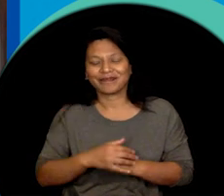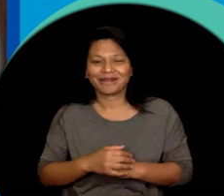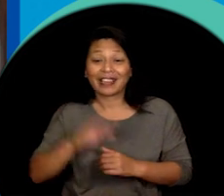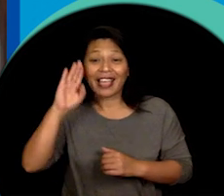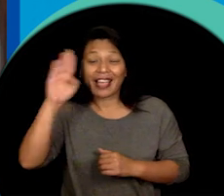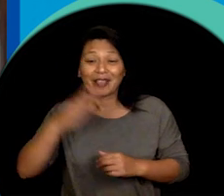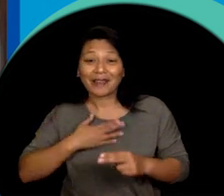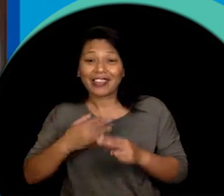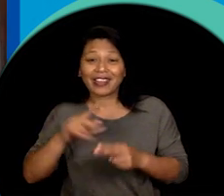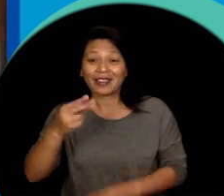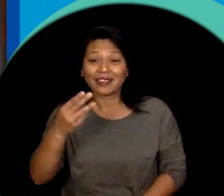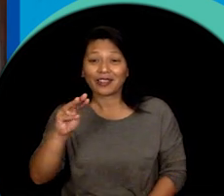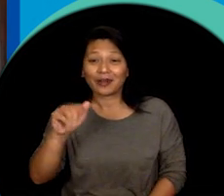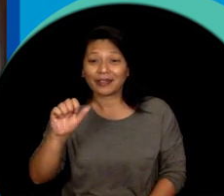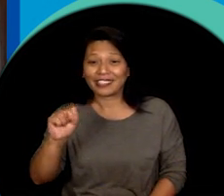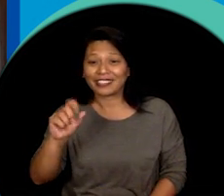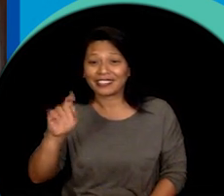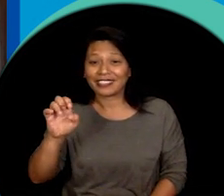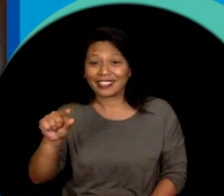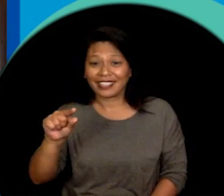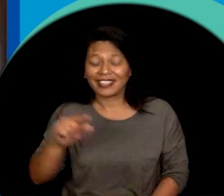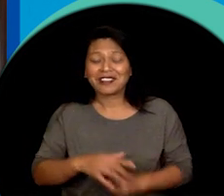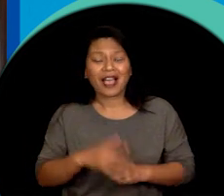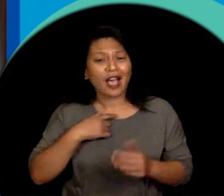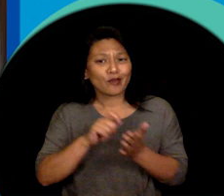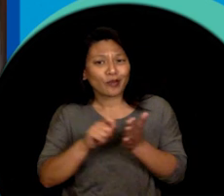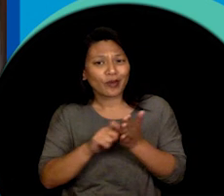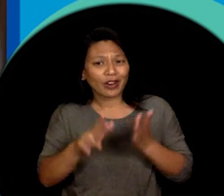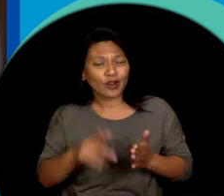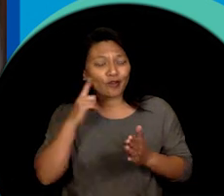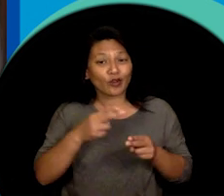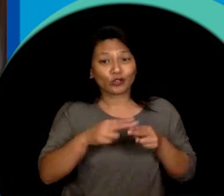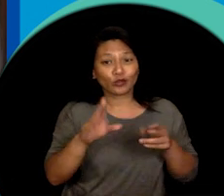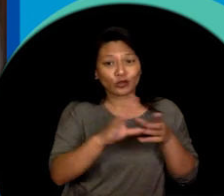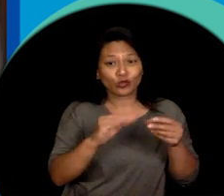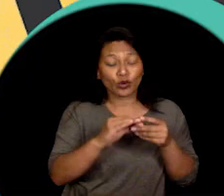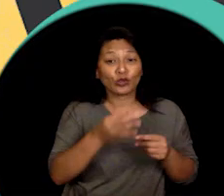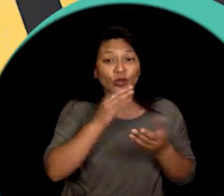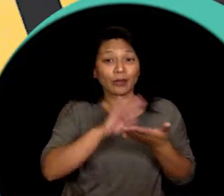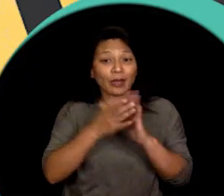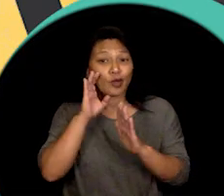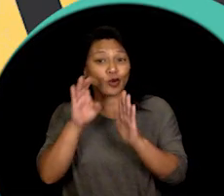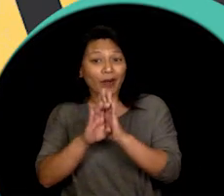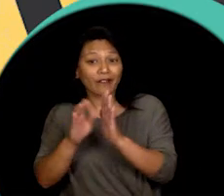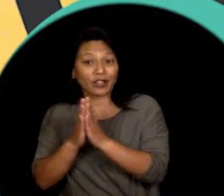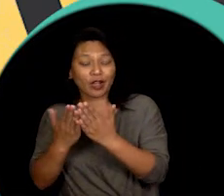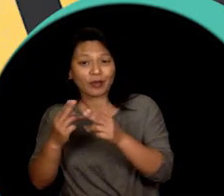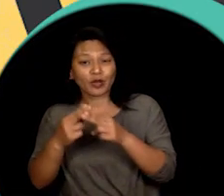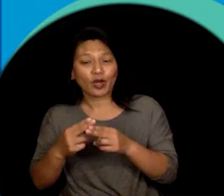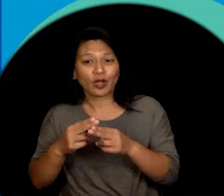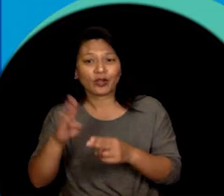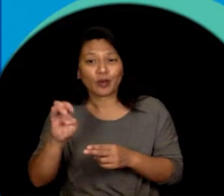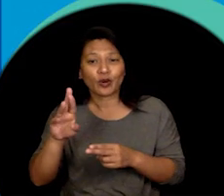Thomas King, and I'm the author of the short story, soon to be a graphic novel, called Borders.